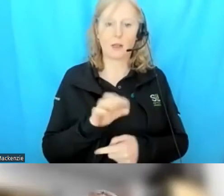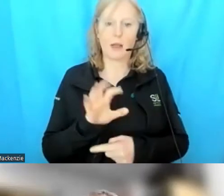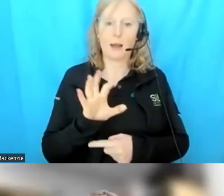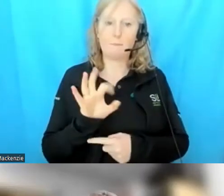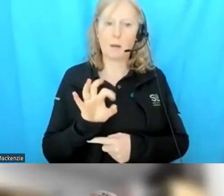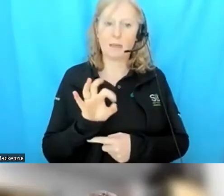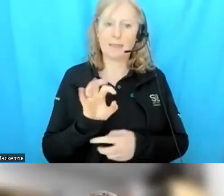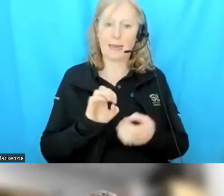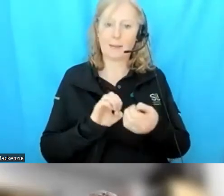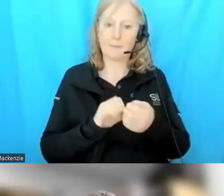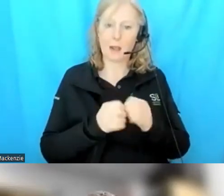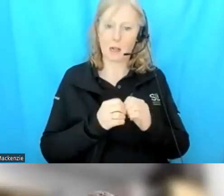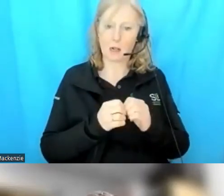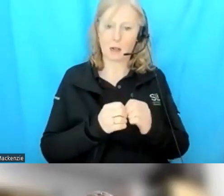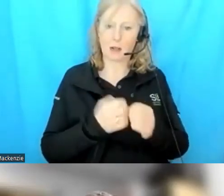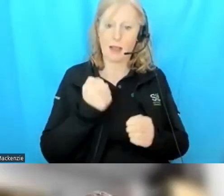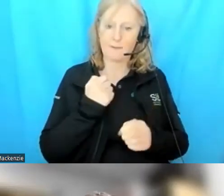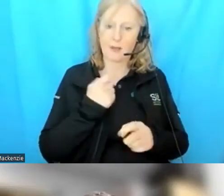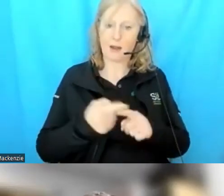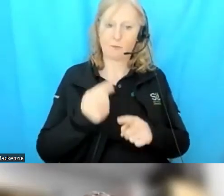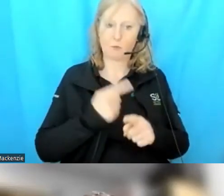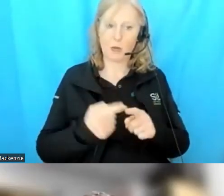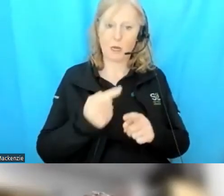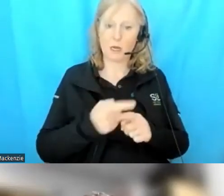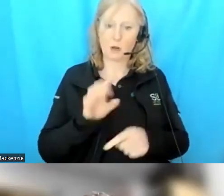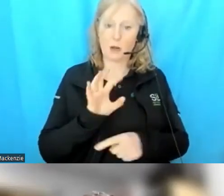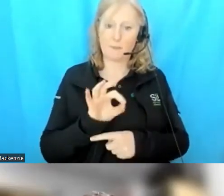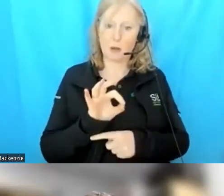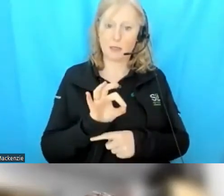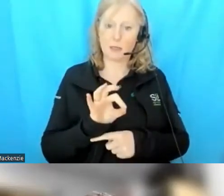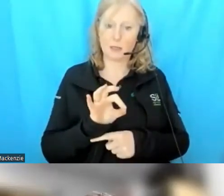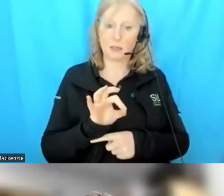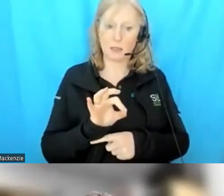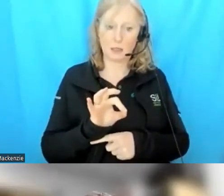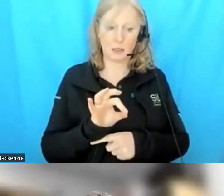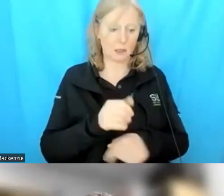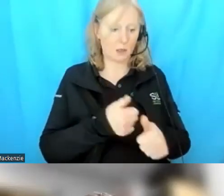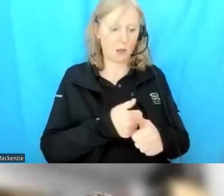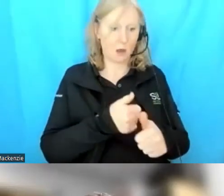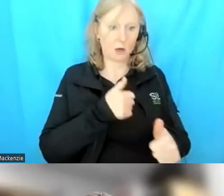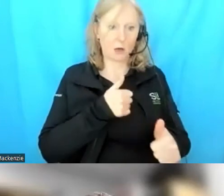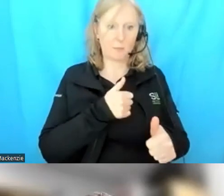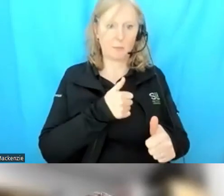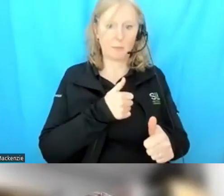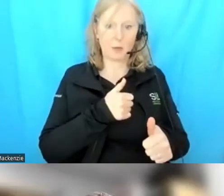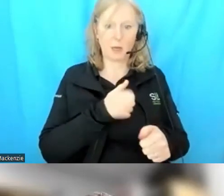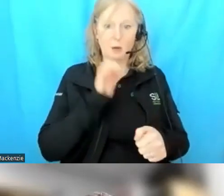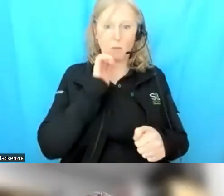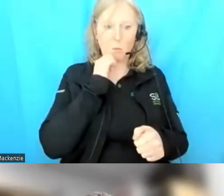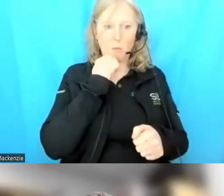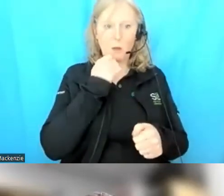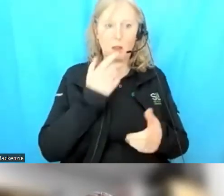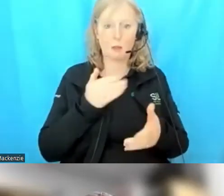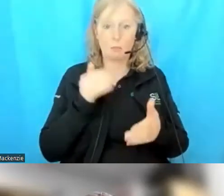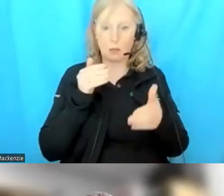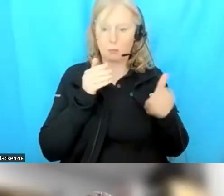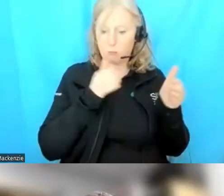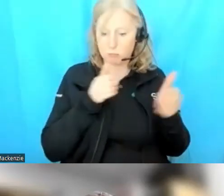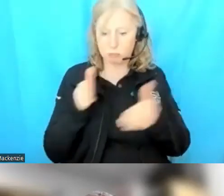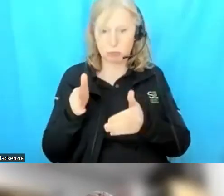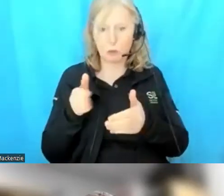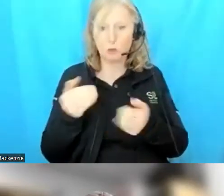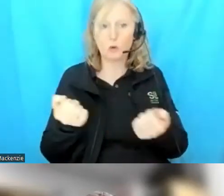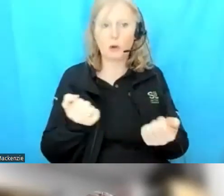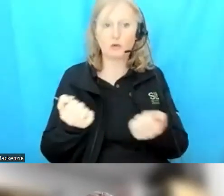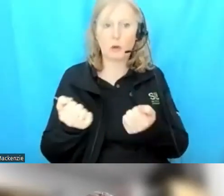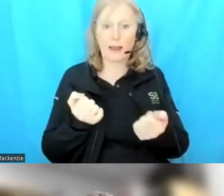where every Monday from somewhere in the business, the spotlight will be focused on a driver. And it